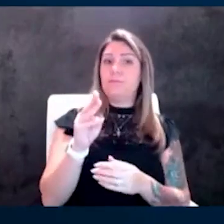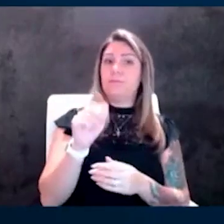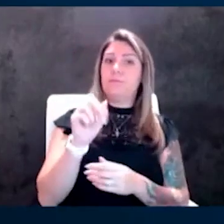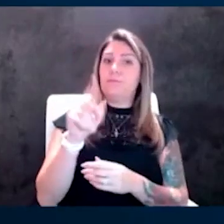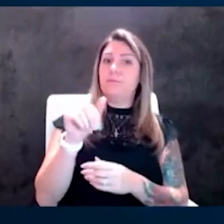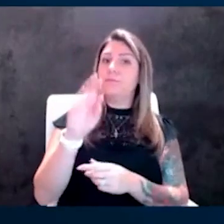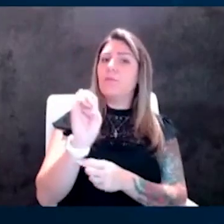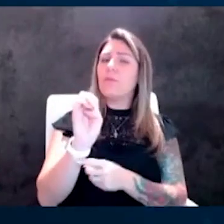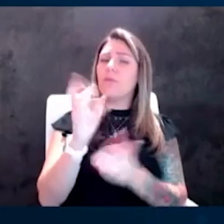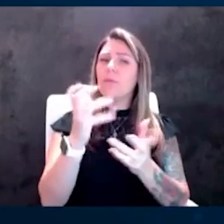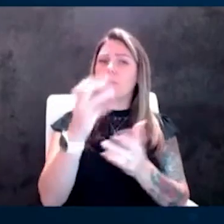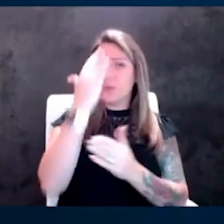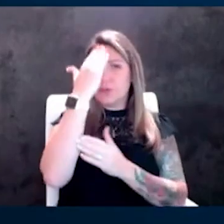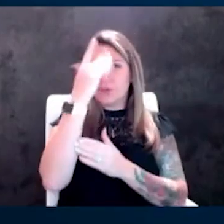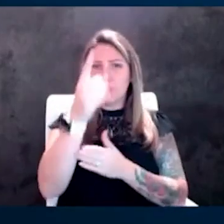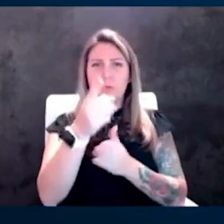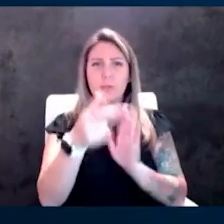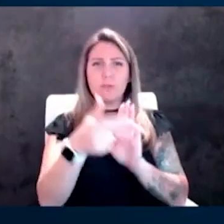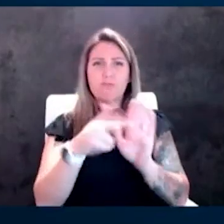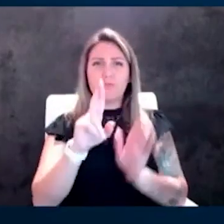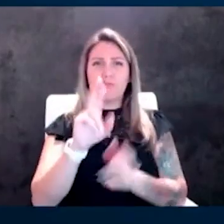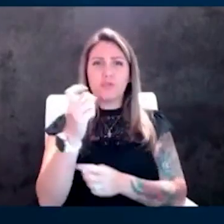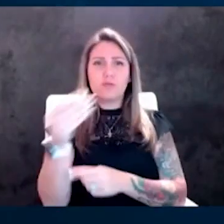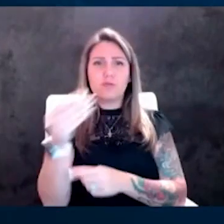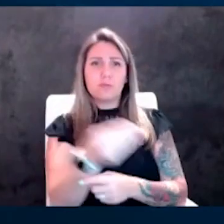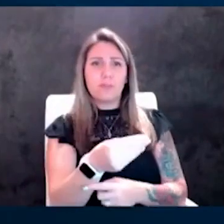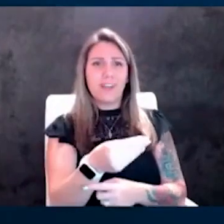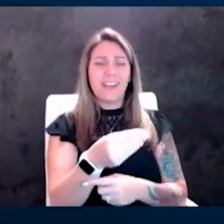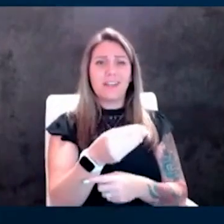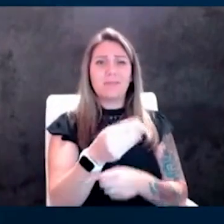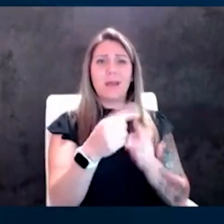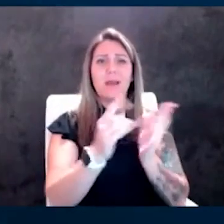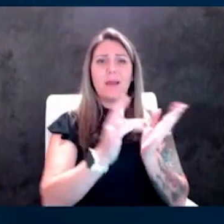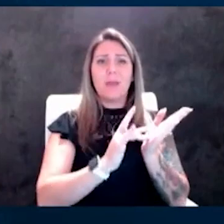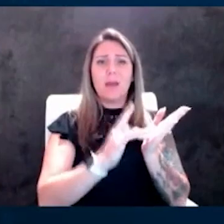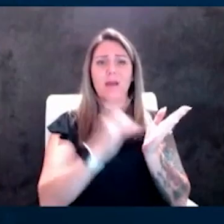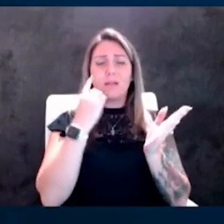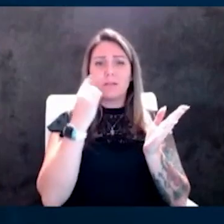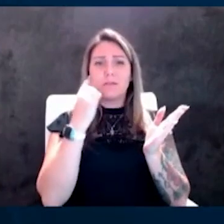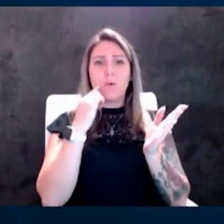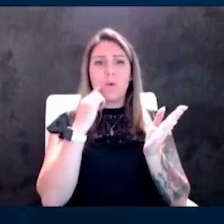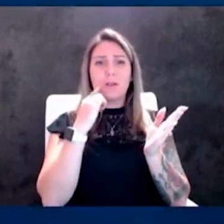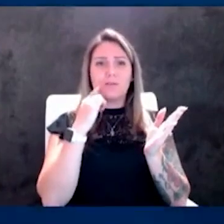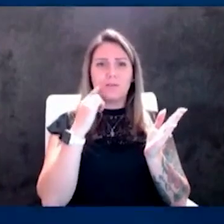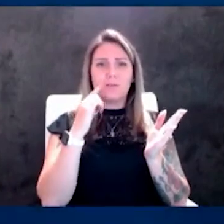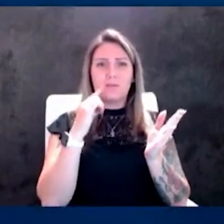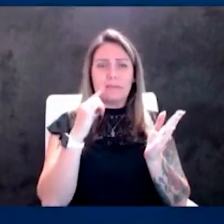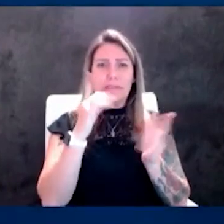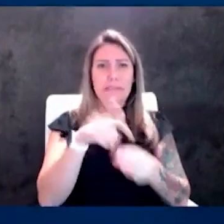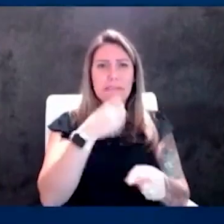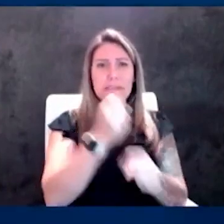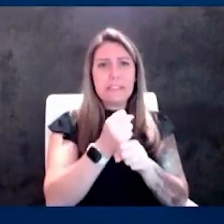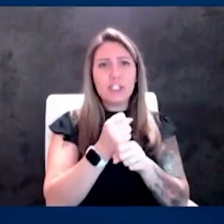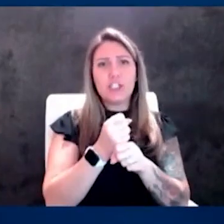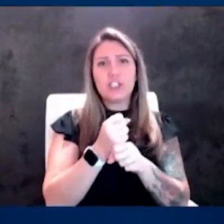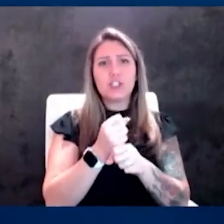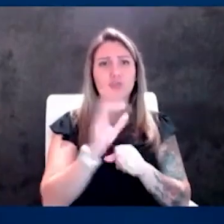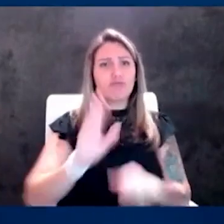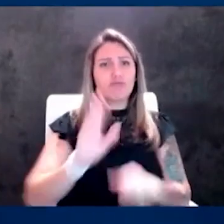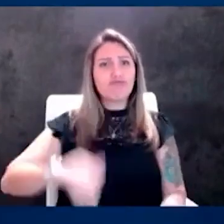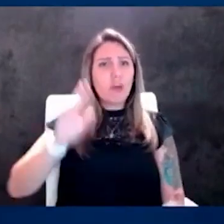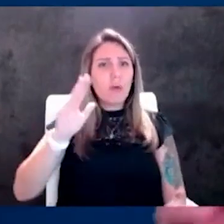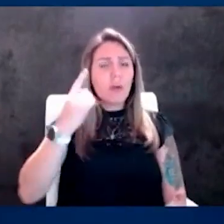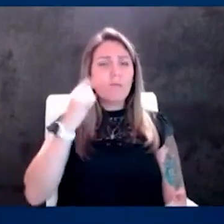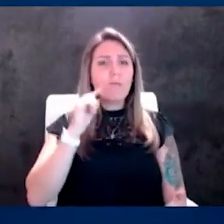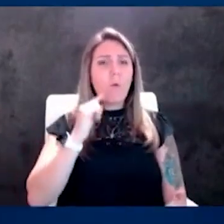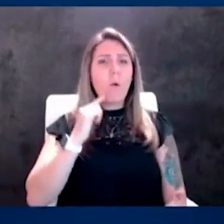prescribed antibiotics from her dermatologist for years when she was growing up. We've all heard about this for acne. And she wants to know